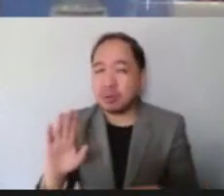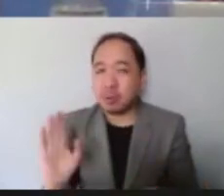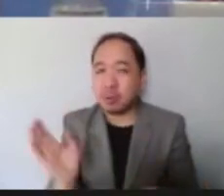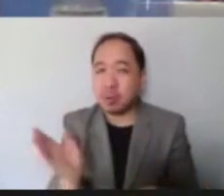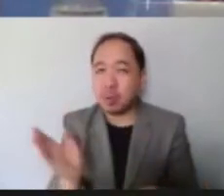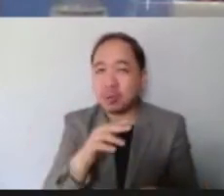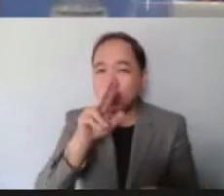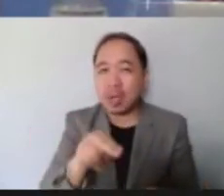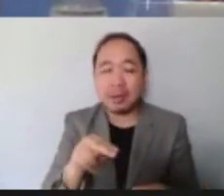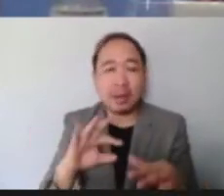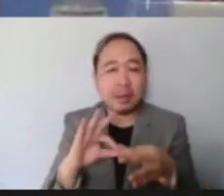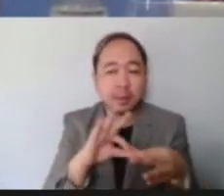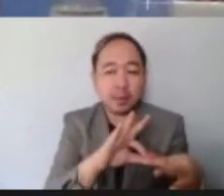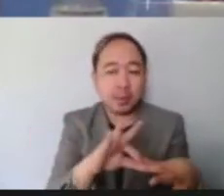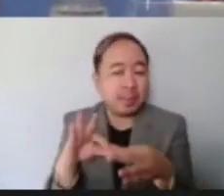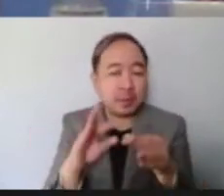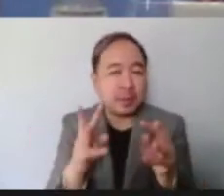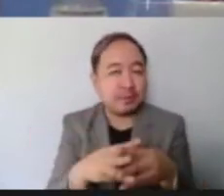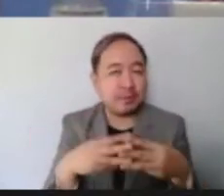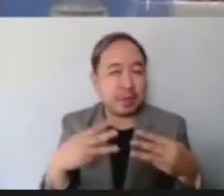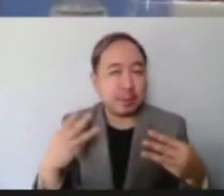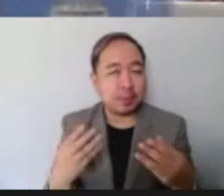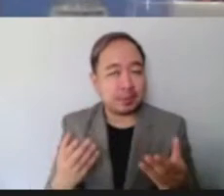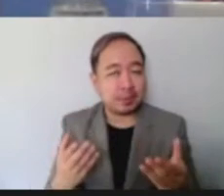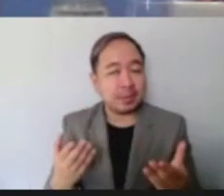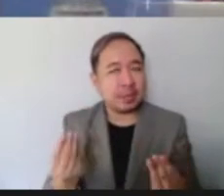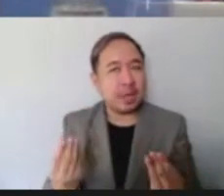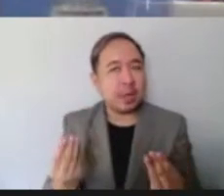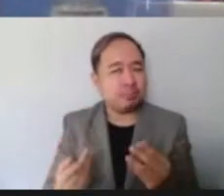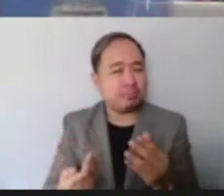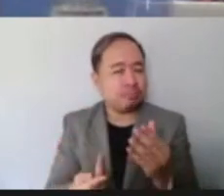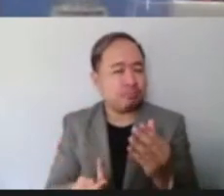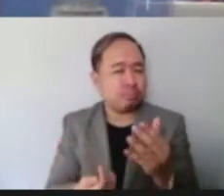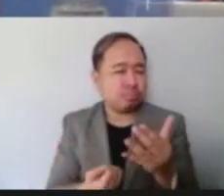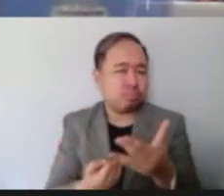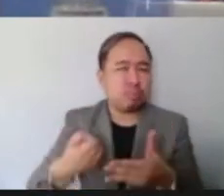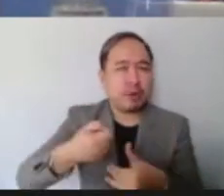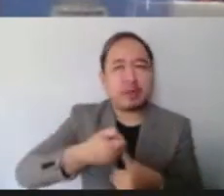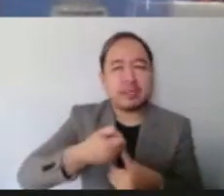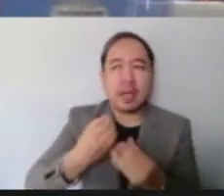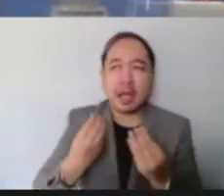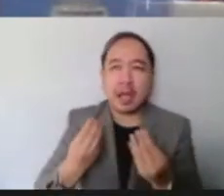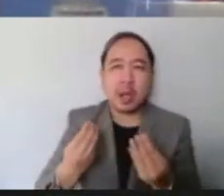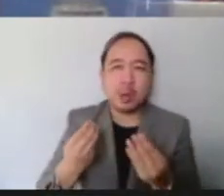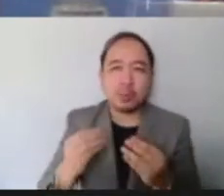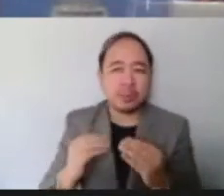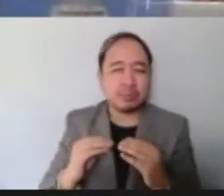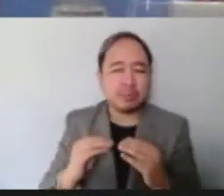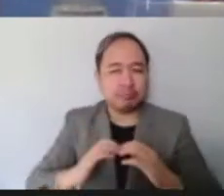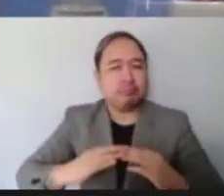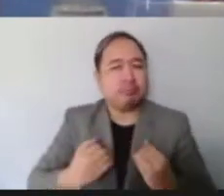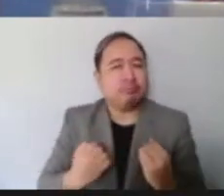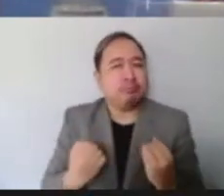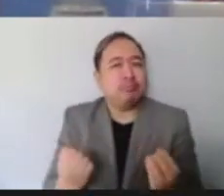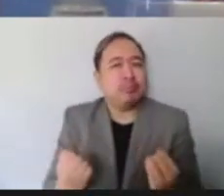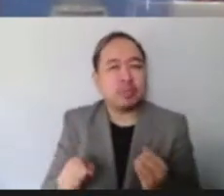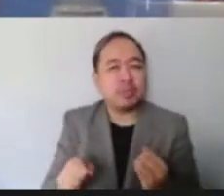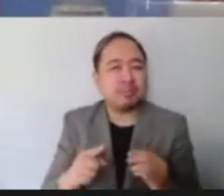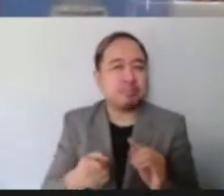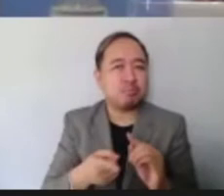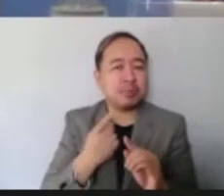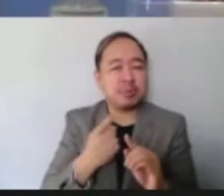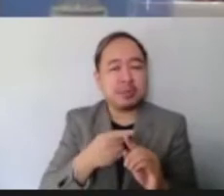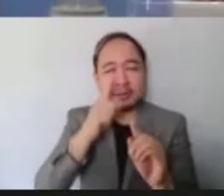Frameworks in the region are now prioritizing building resilience as one of the key outcomes and goals excellencies